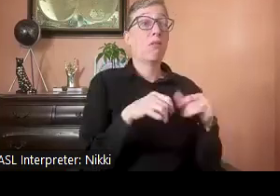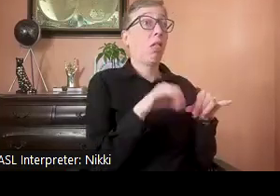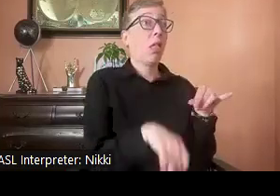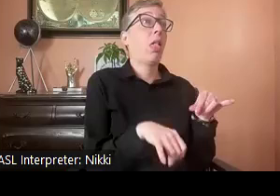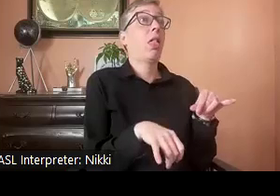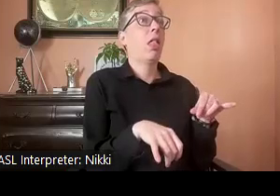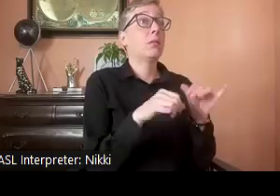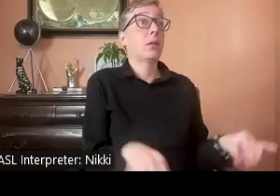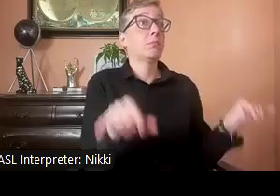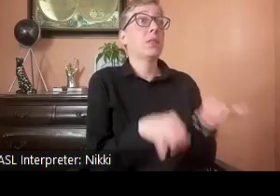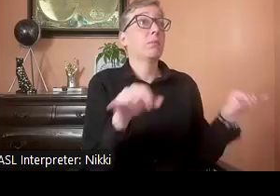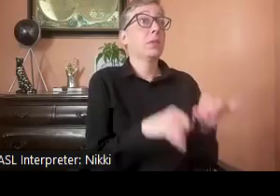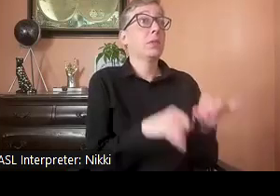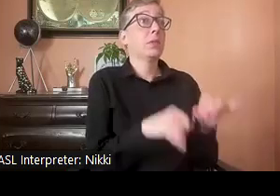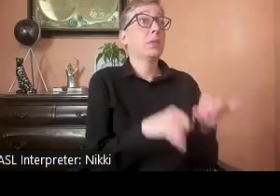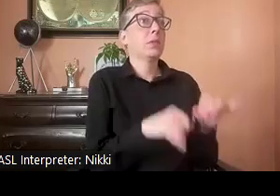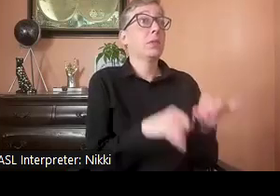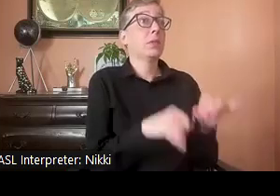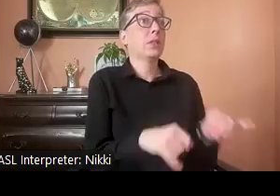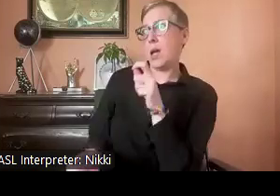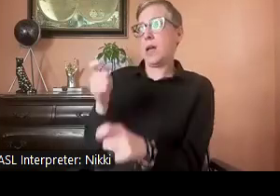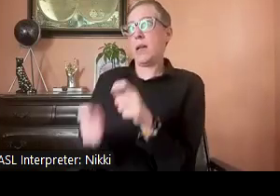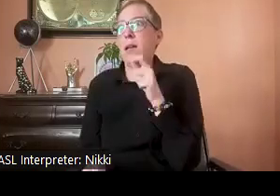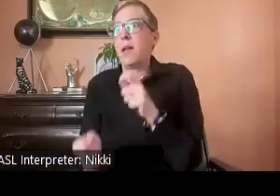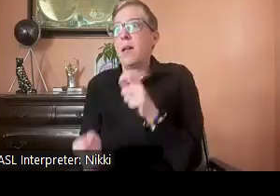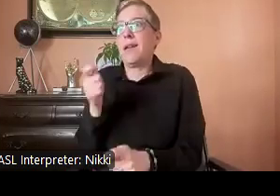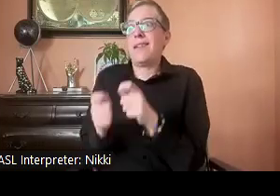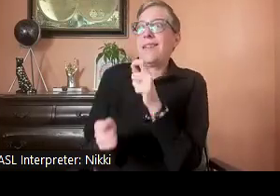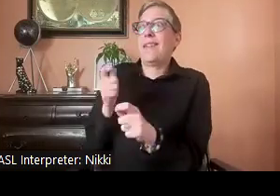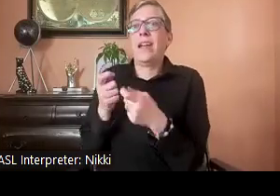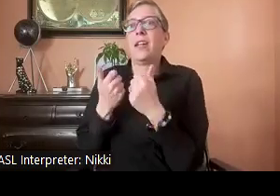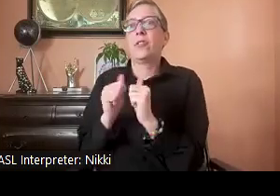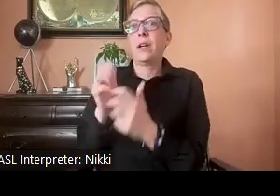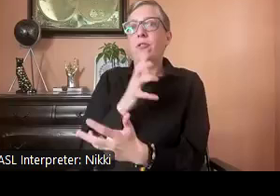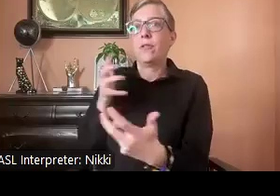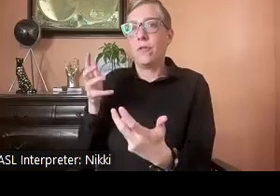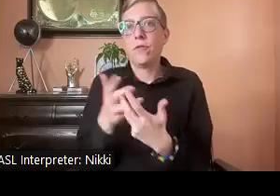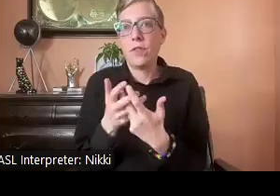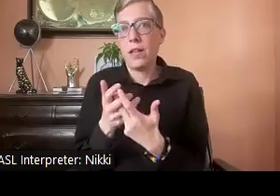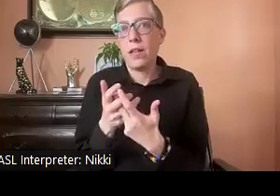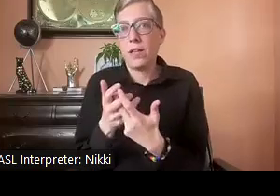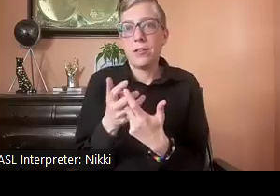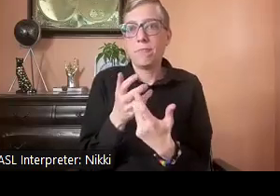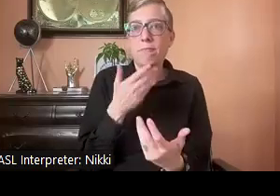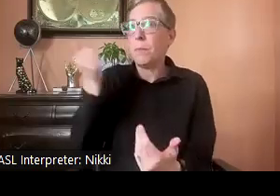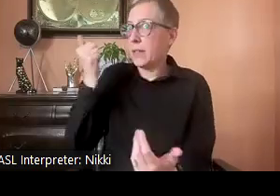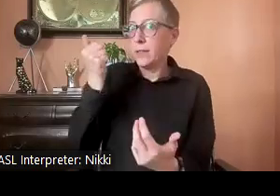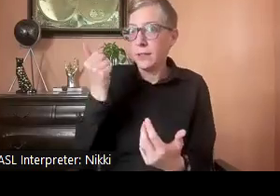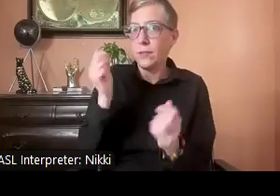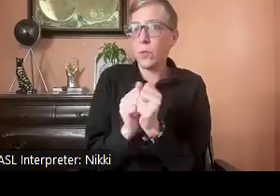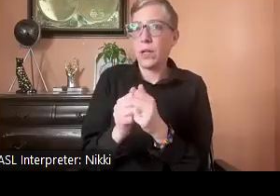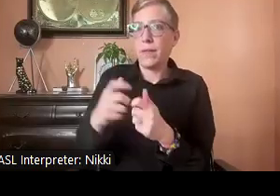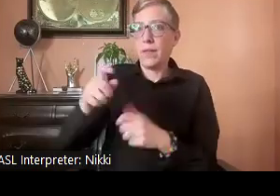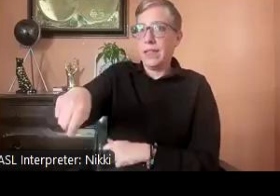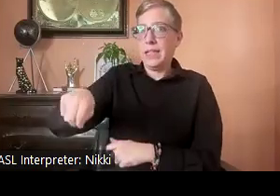things that we think about and get into a habit of right sizing or being the right relationship with?